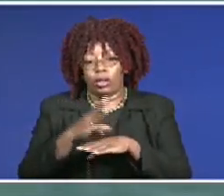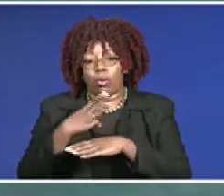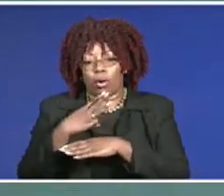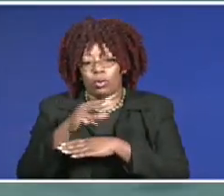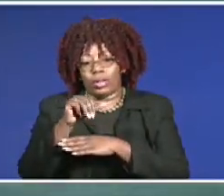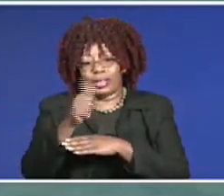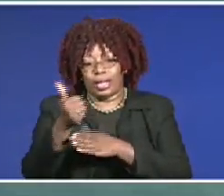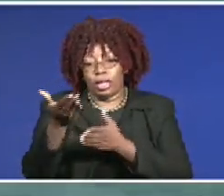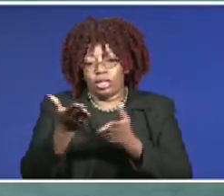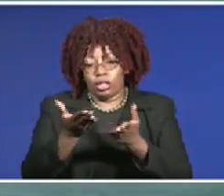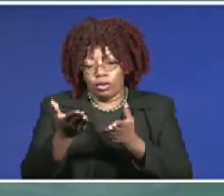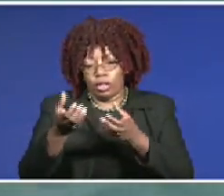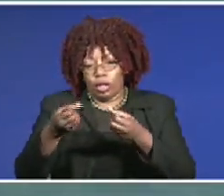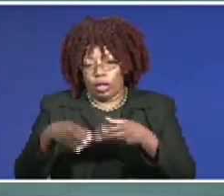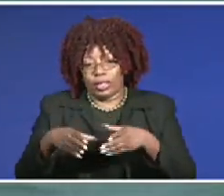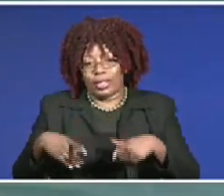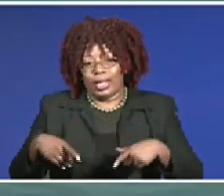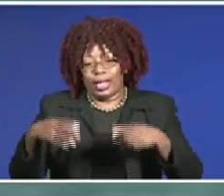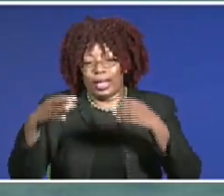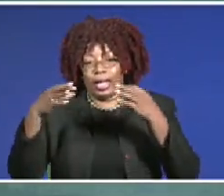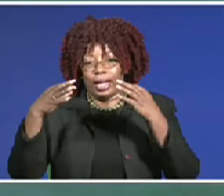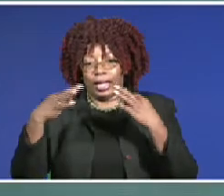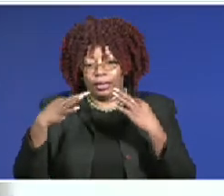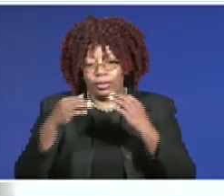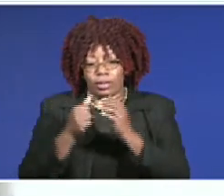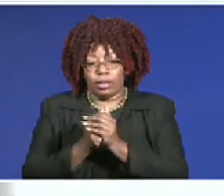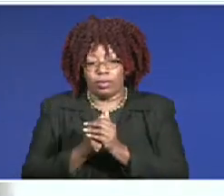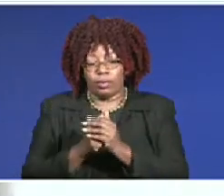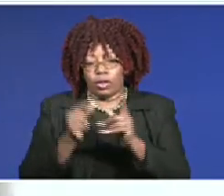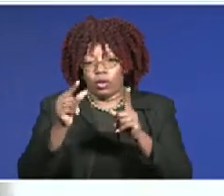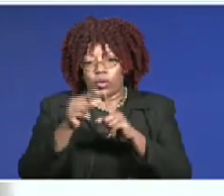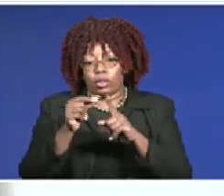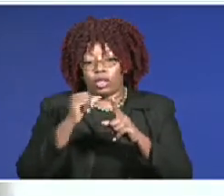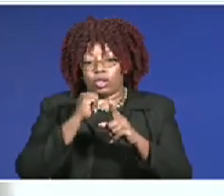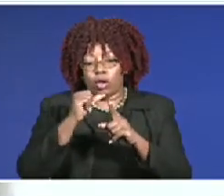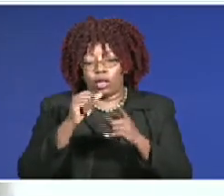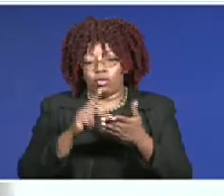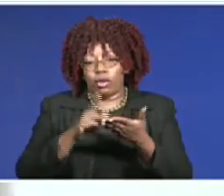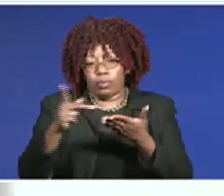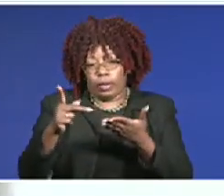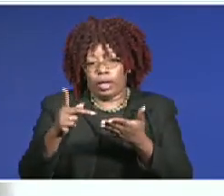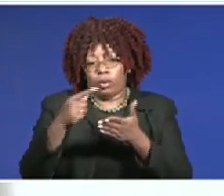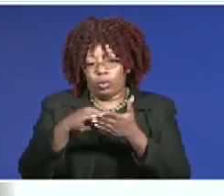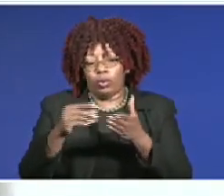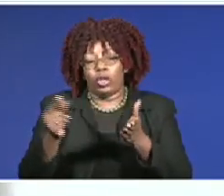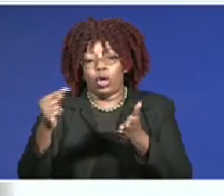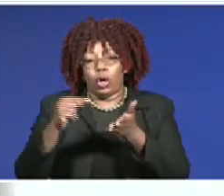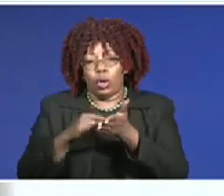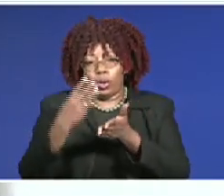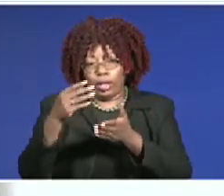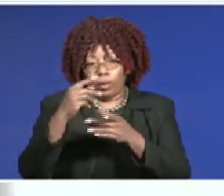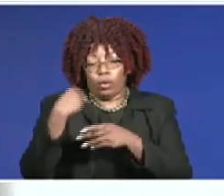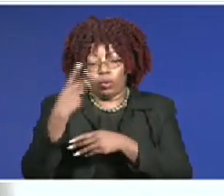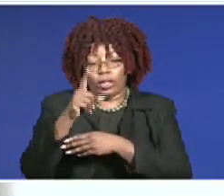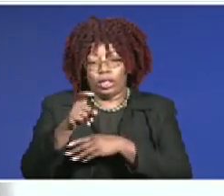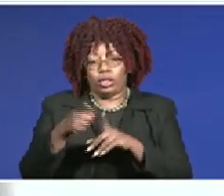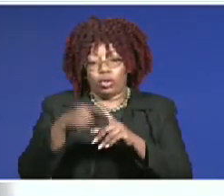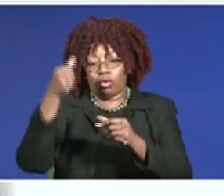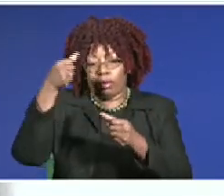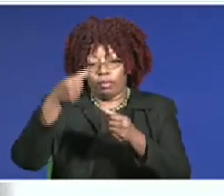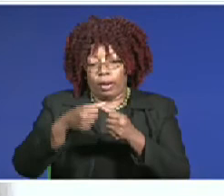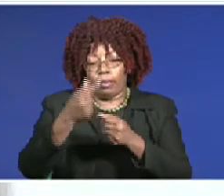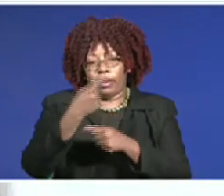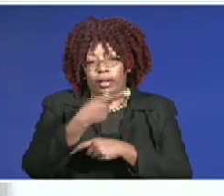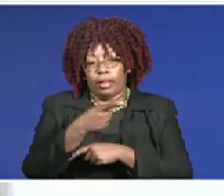10 servicemen lost their lives. Although words cannot repay the debt we owe them, we must remember them. We must honor